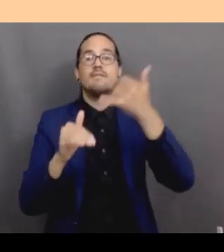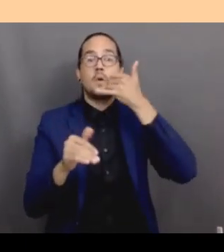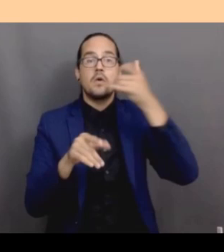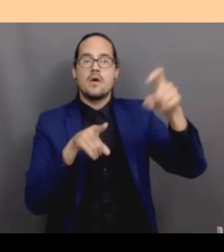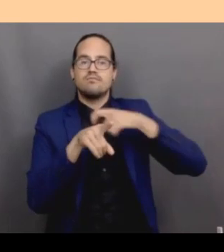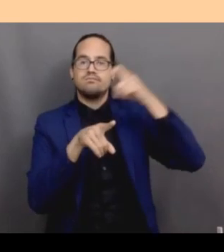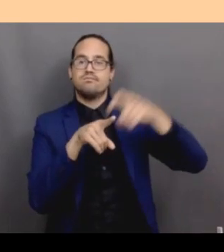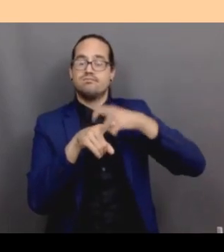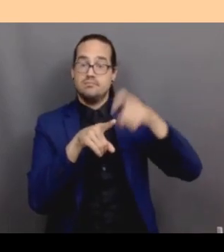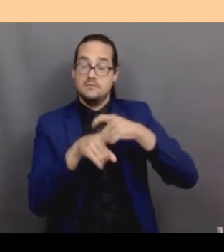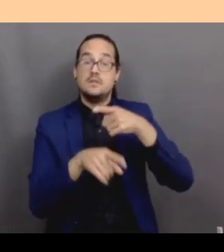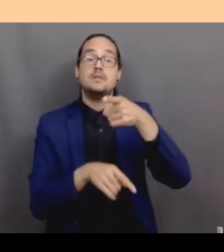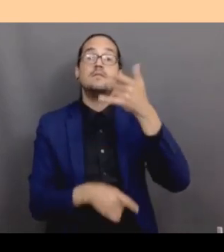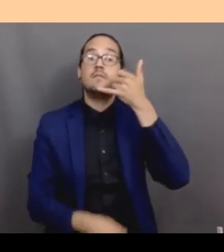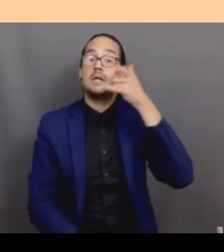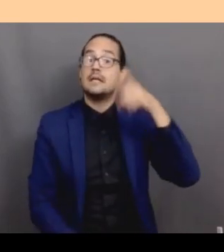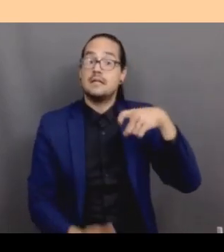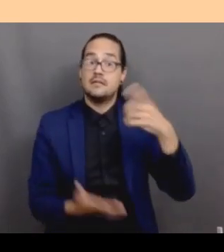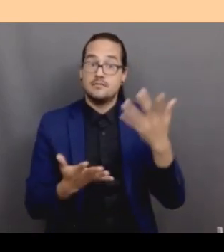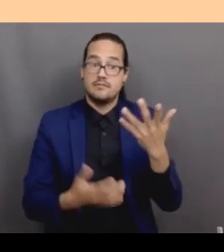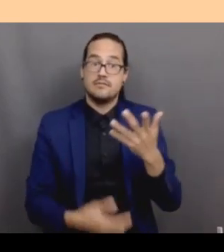that's